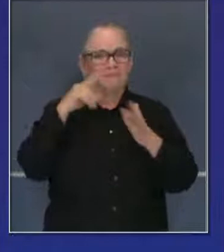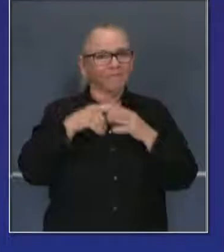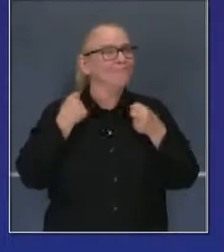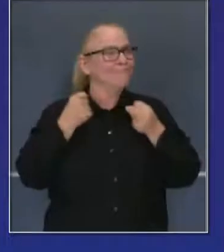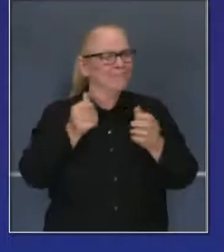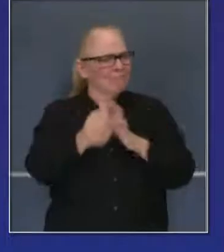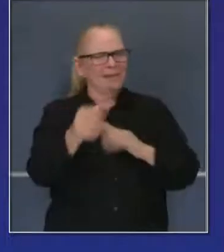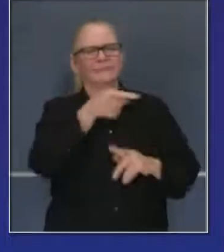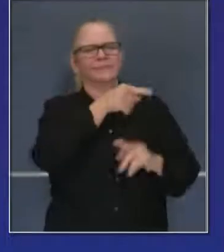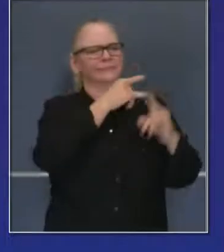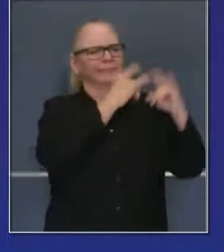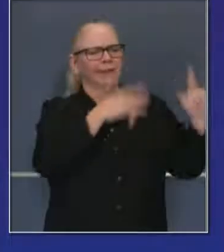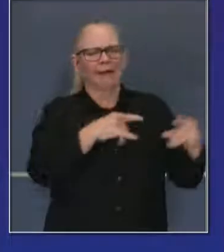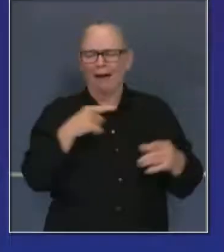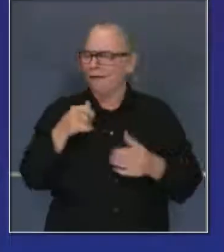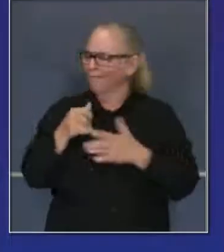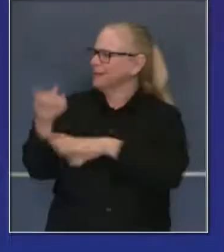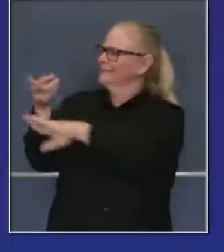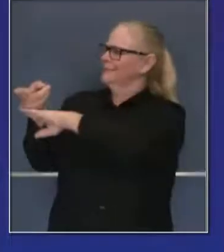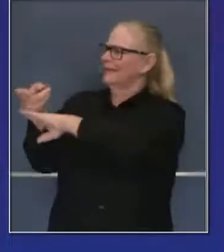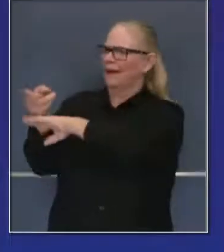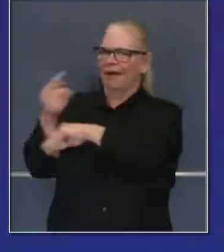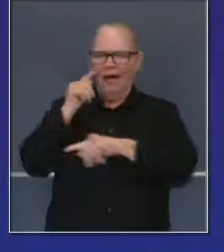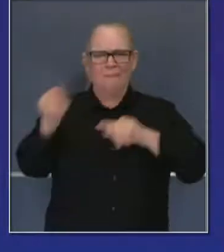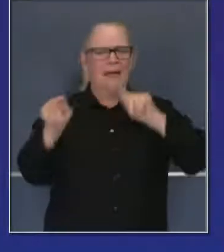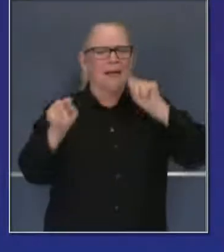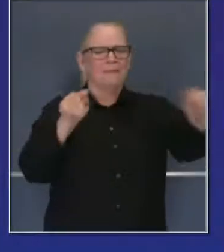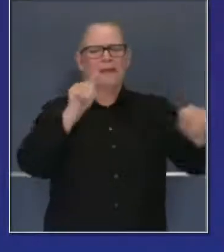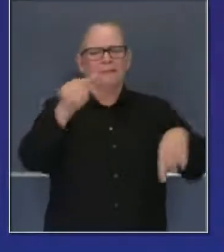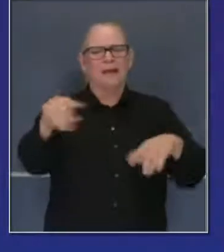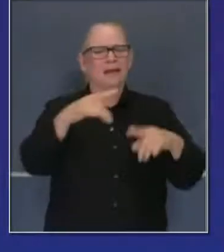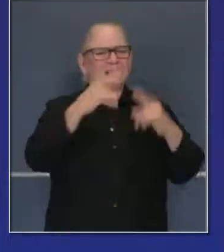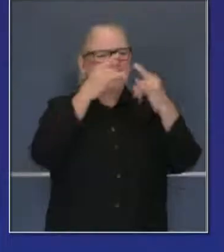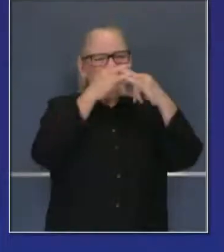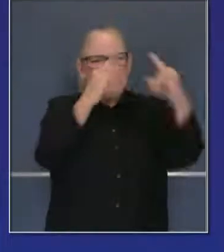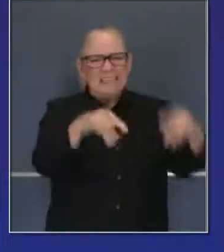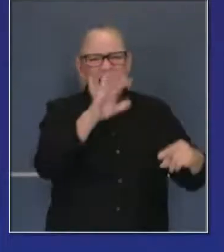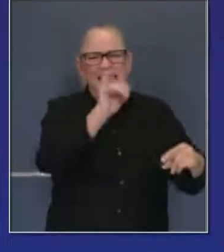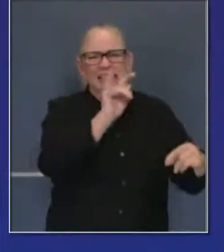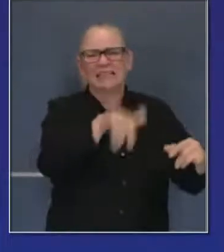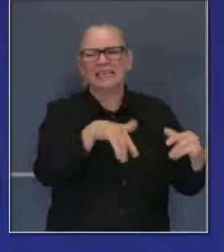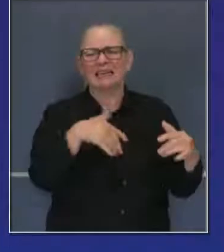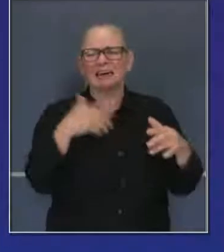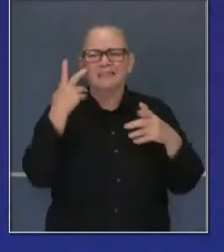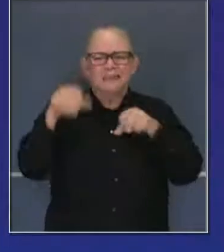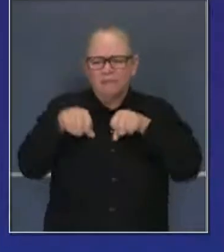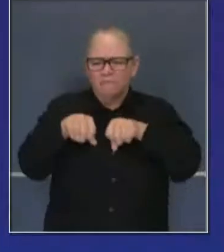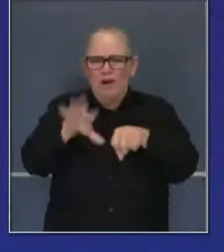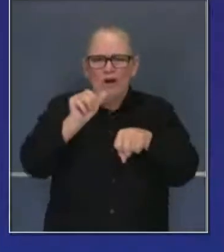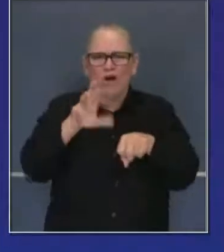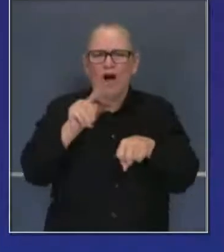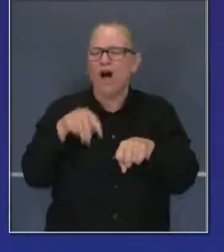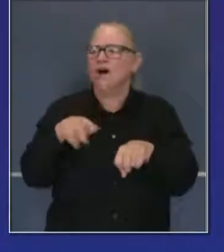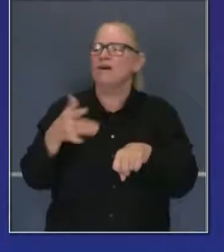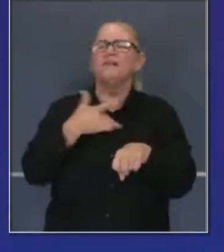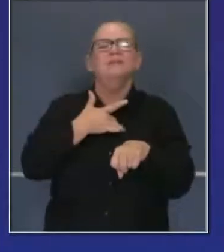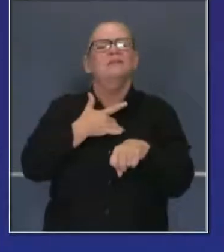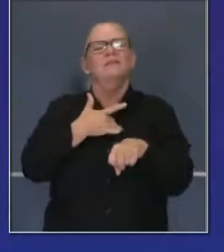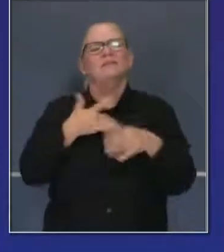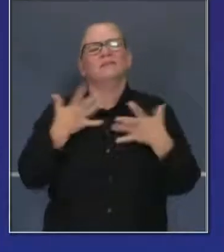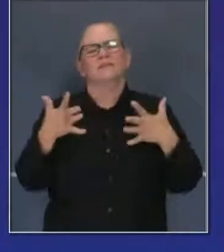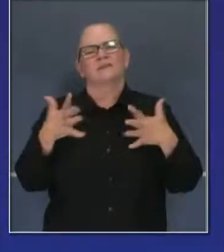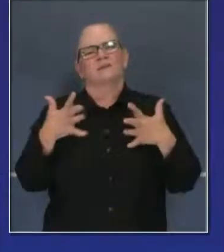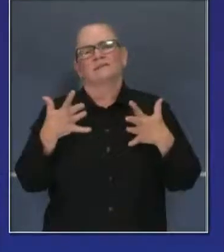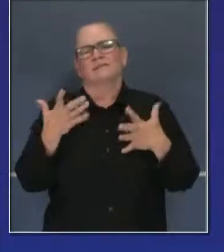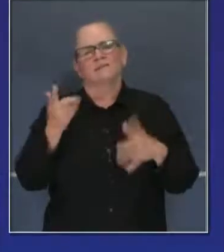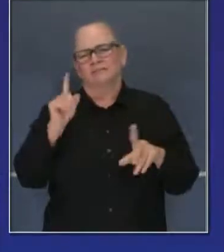streets, sidewalks strewn with camping equipment and people out there in tents, the work we have to do. And so, again, I'd